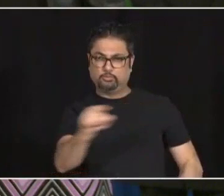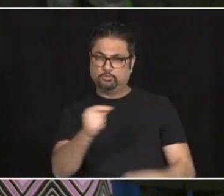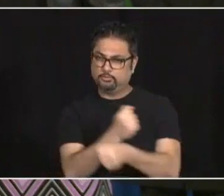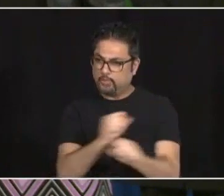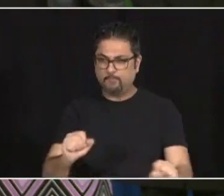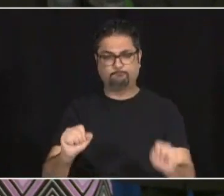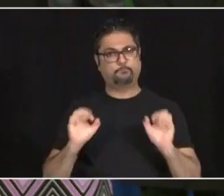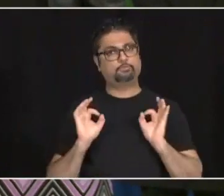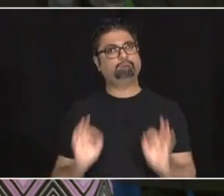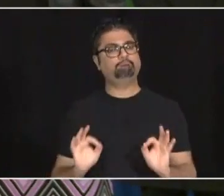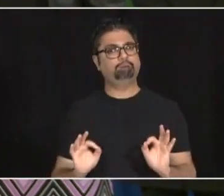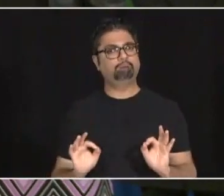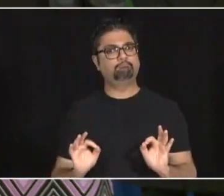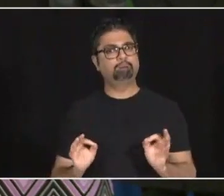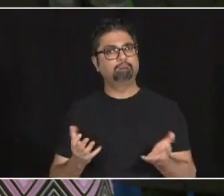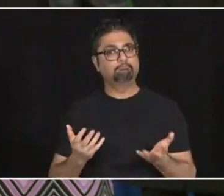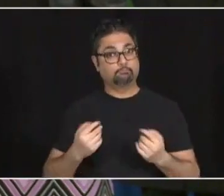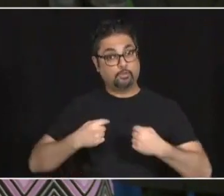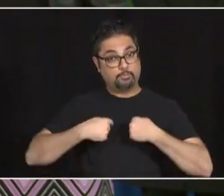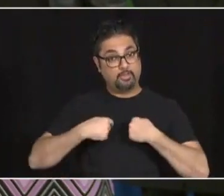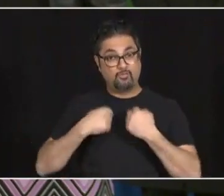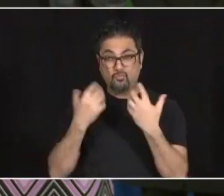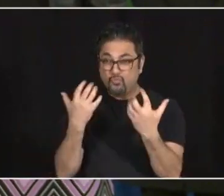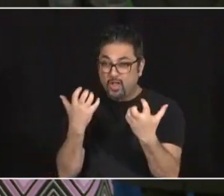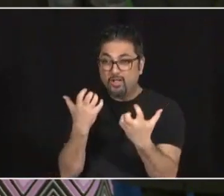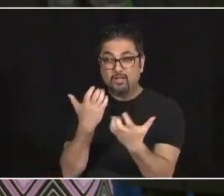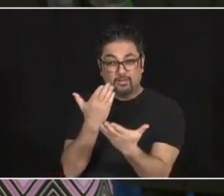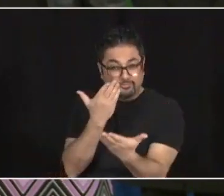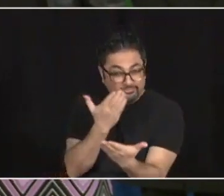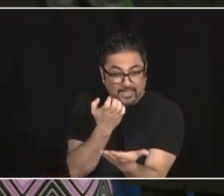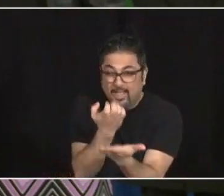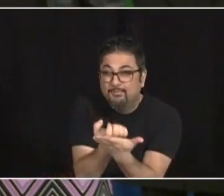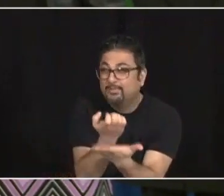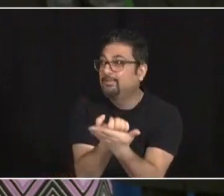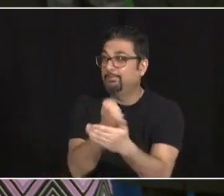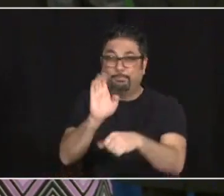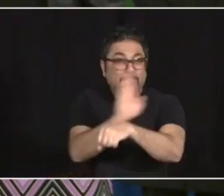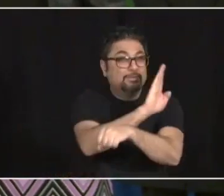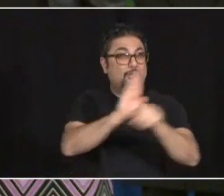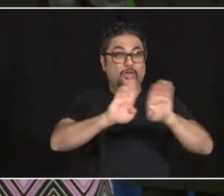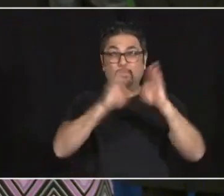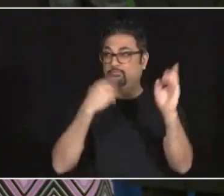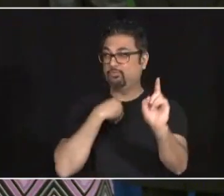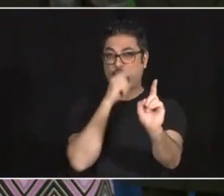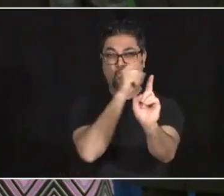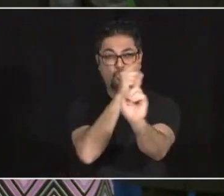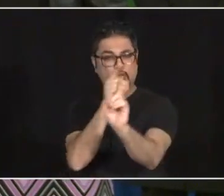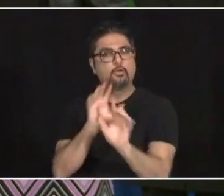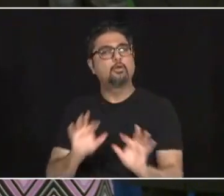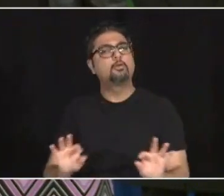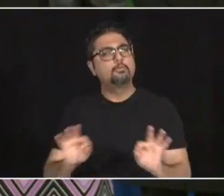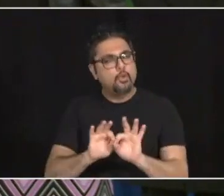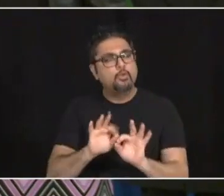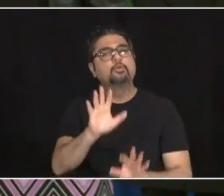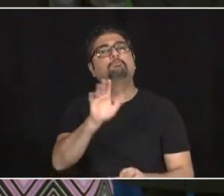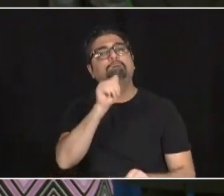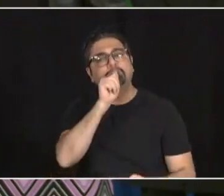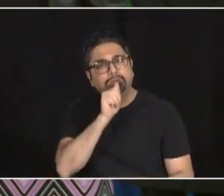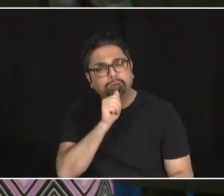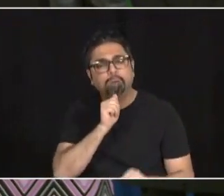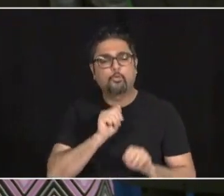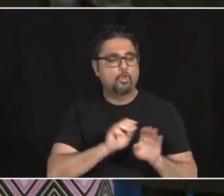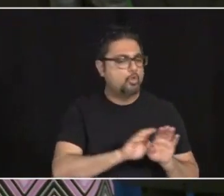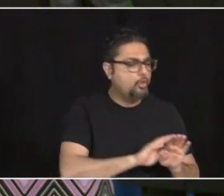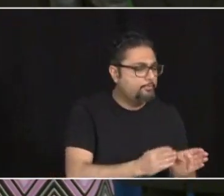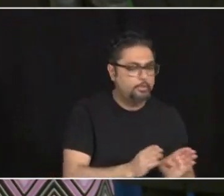no one that wants to open up the economy more than I do and everyone else, but we're going to do it responsibly. We're going to do it through the guidance of our Chief